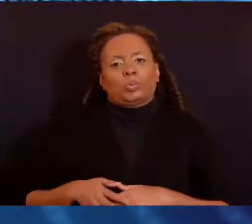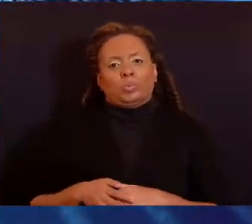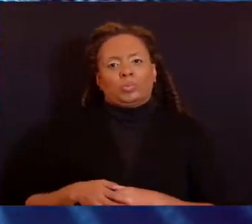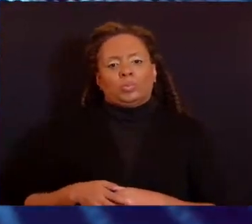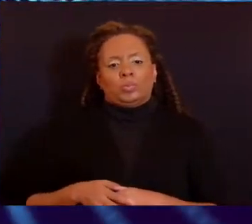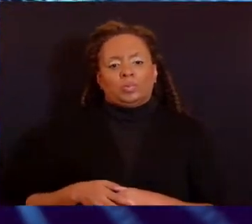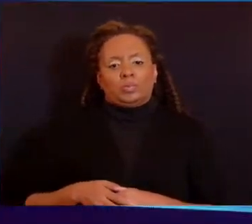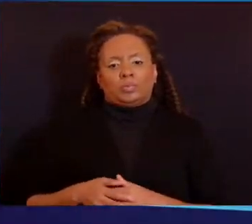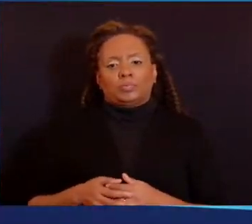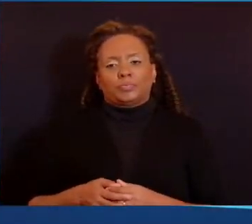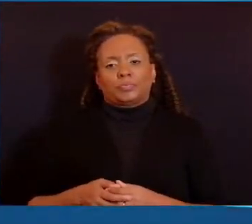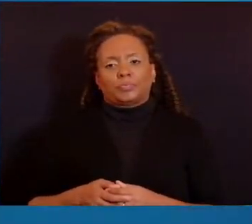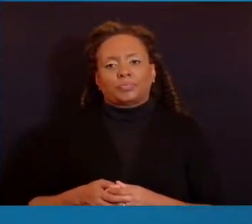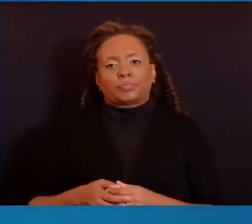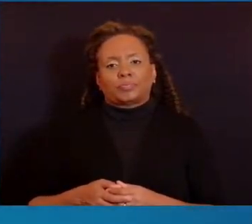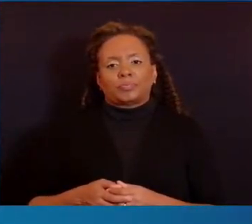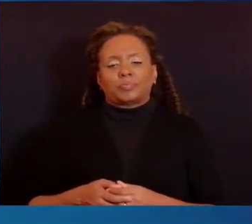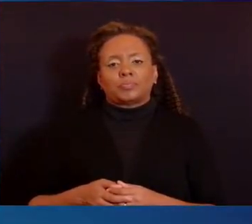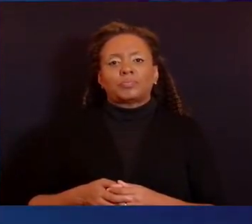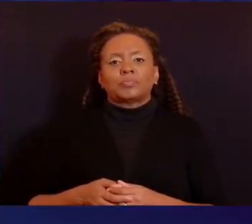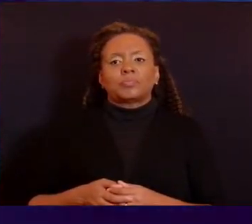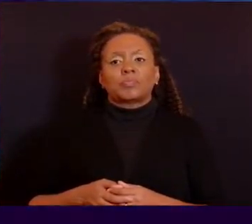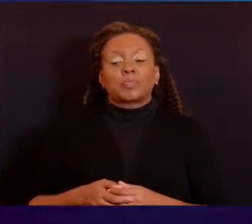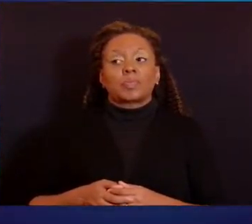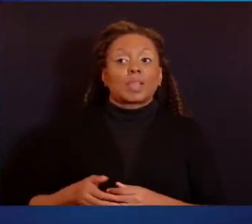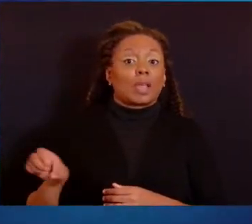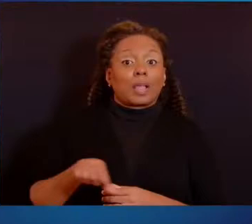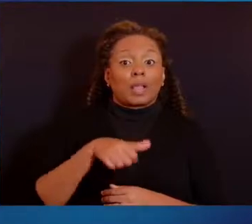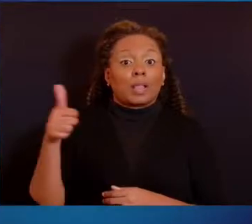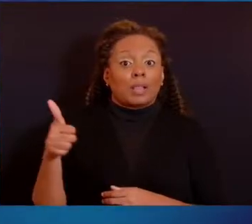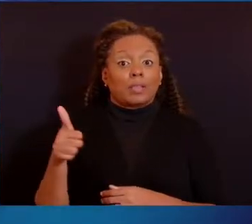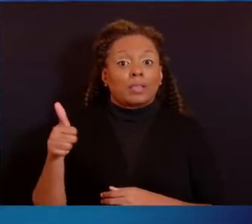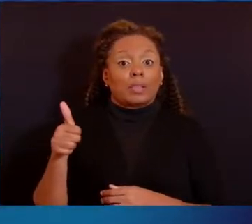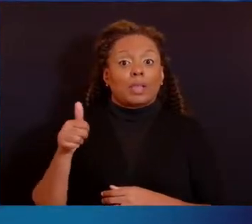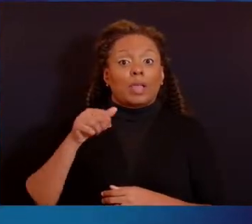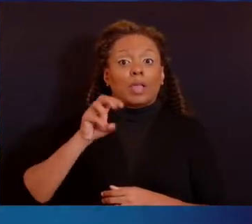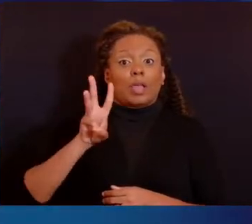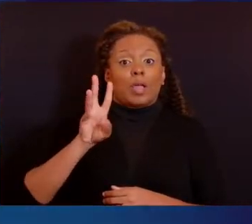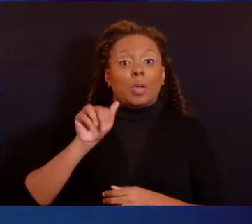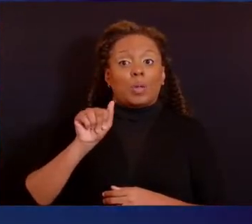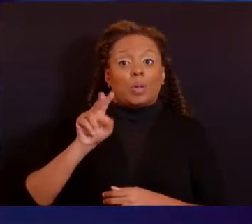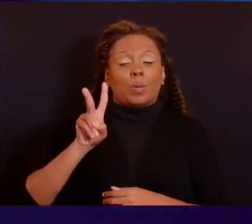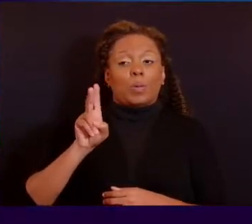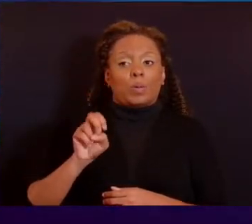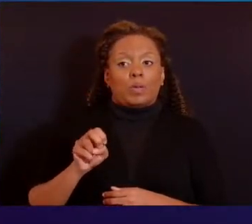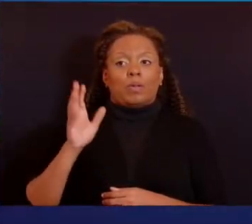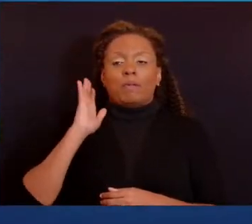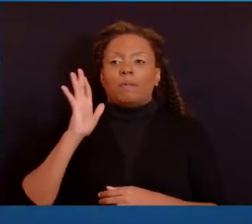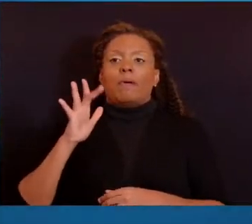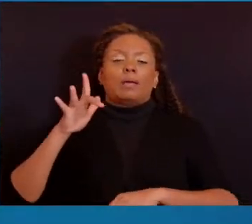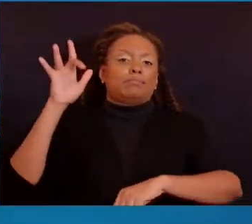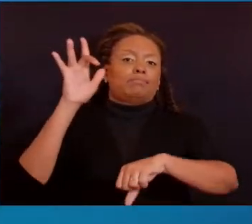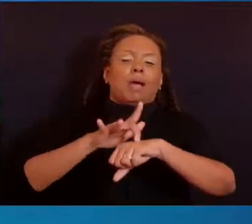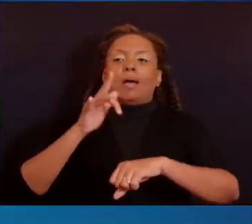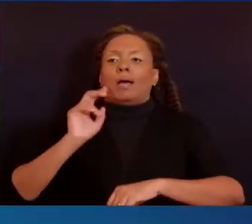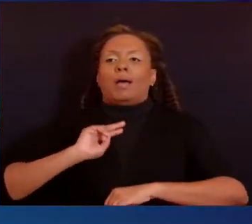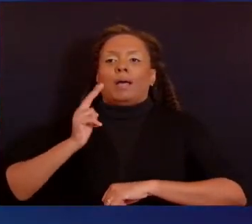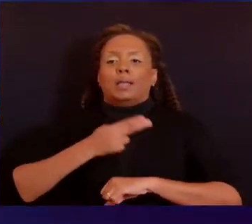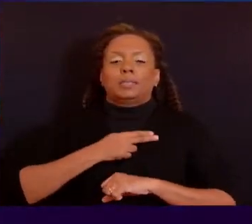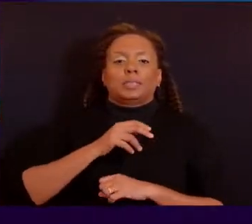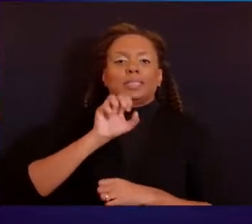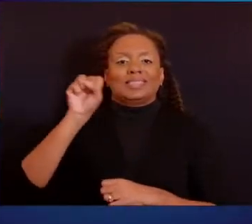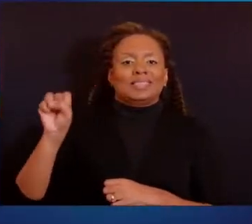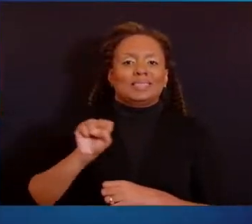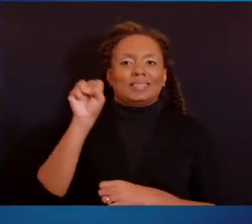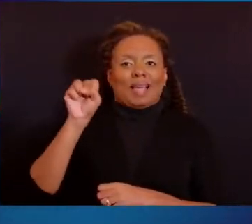guidance is there is another tropical wave that's due to pass through and give us some showers and rain again on